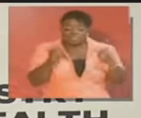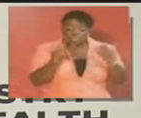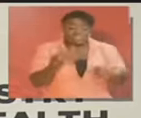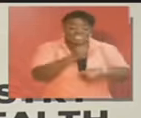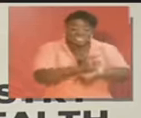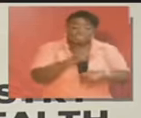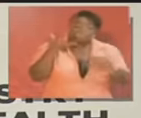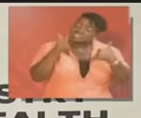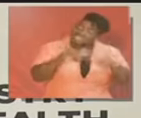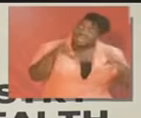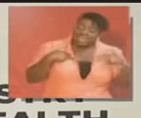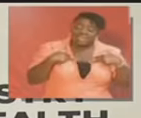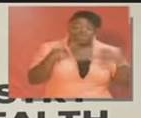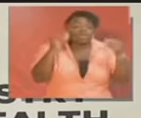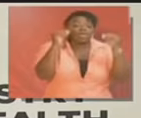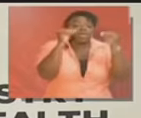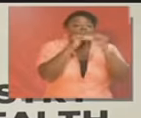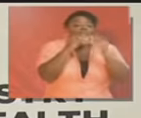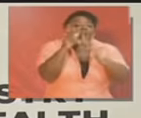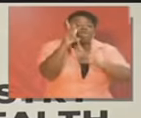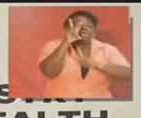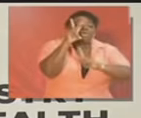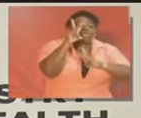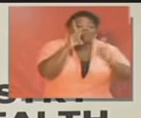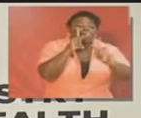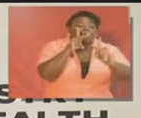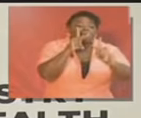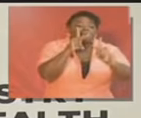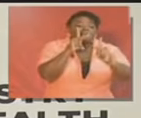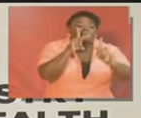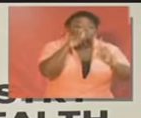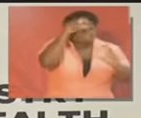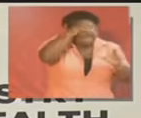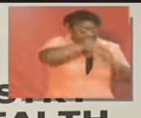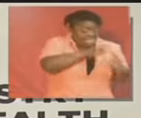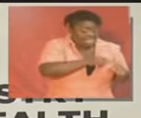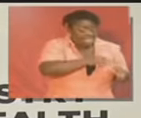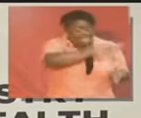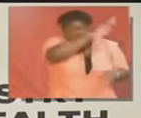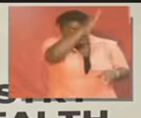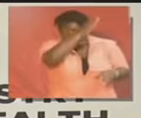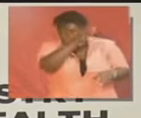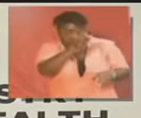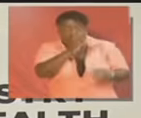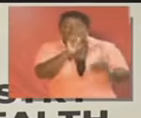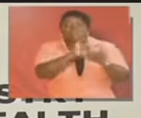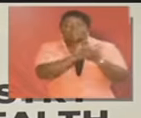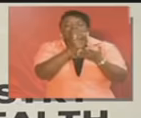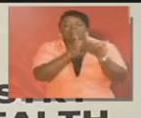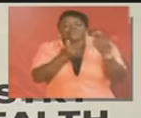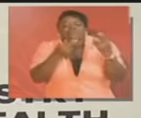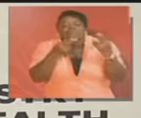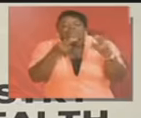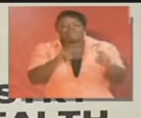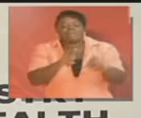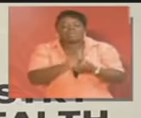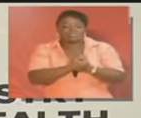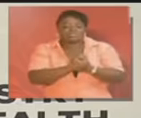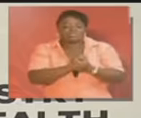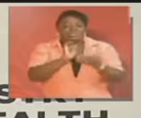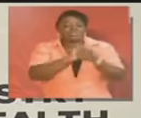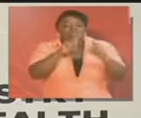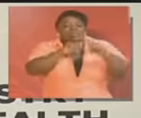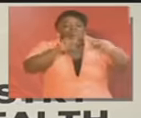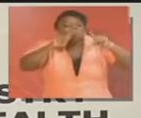update, so more cases would be applied to those days in the epi curve. So when you look at the epi curve, that's where you see slight differences from